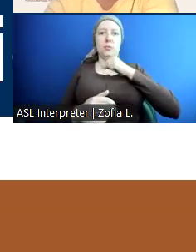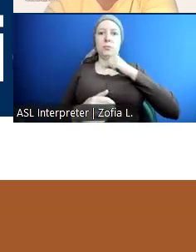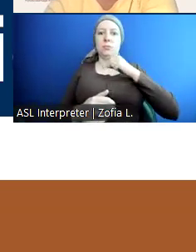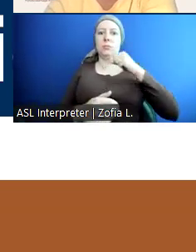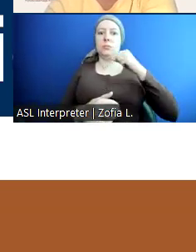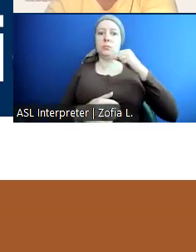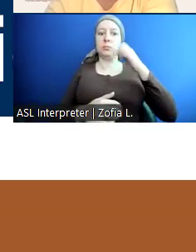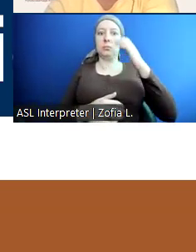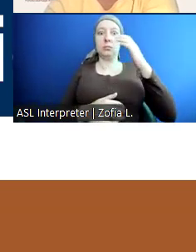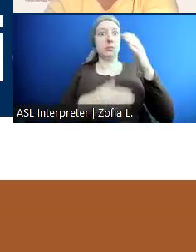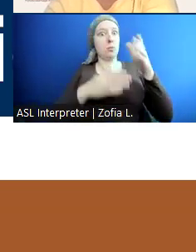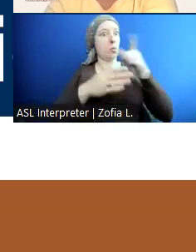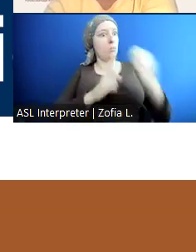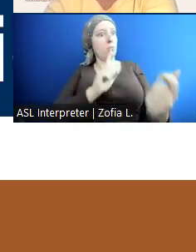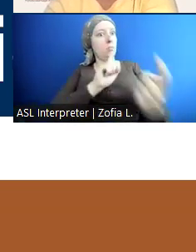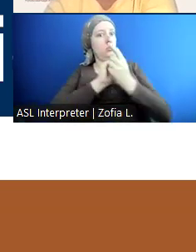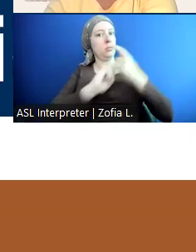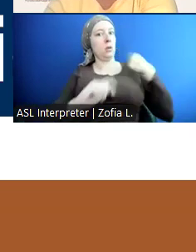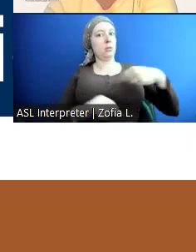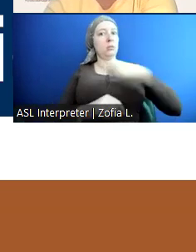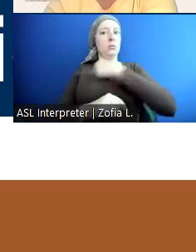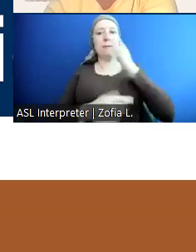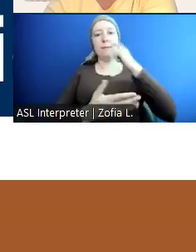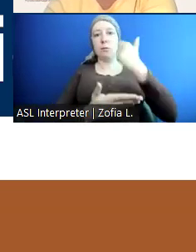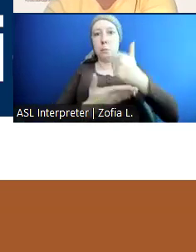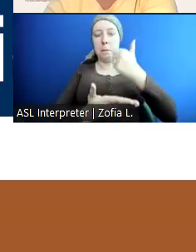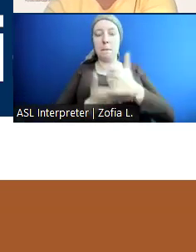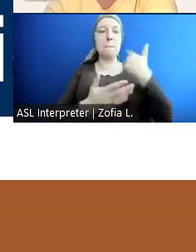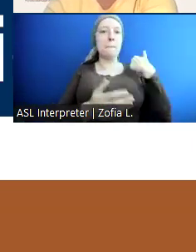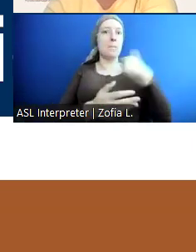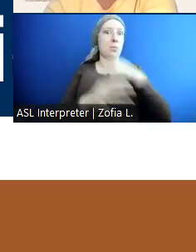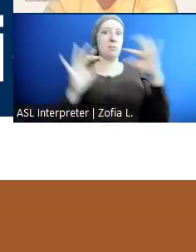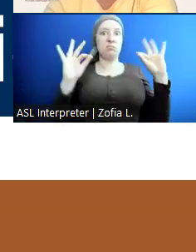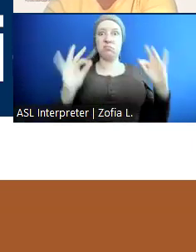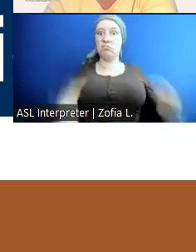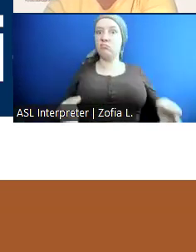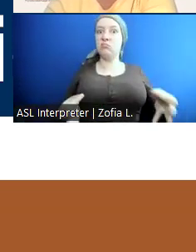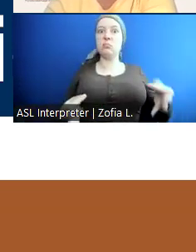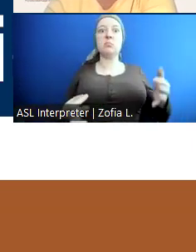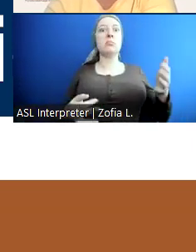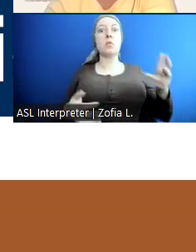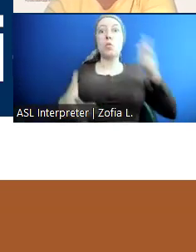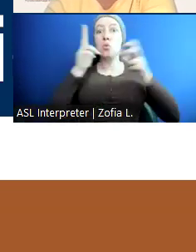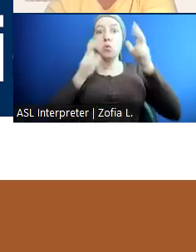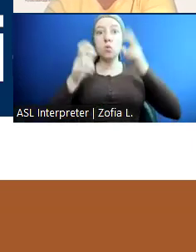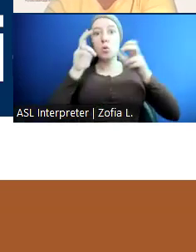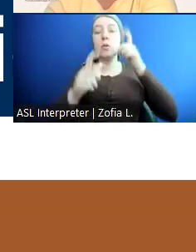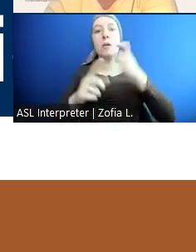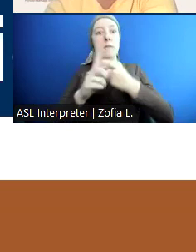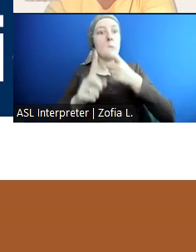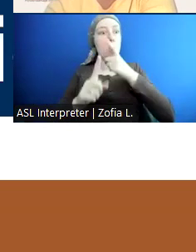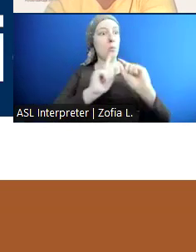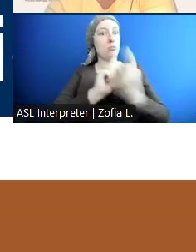Marriage Initiative for help, we have certainly heard from those we serve